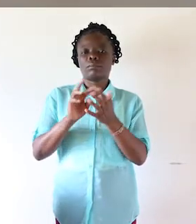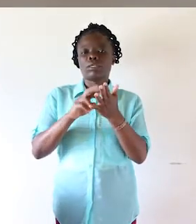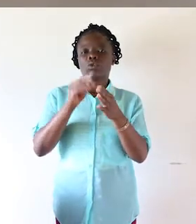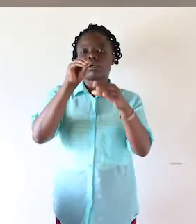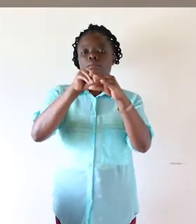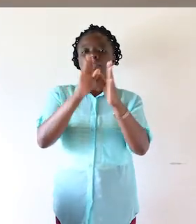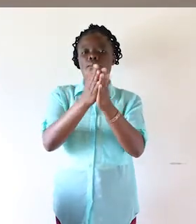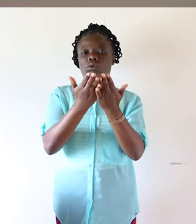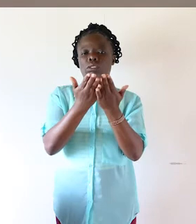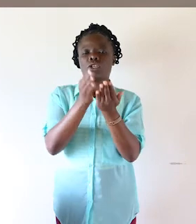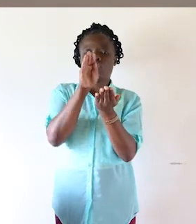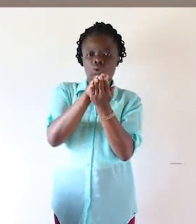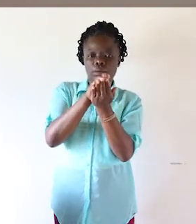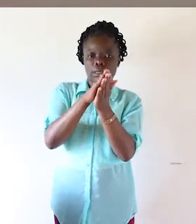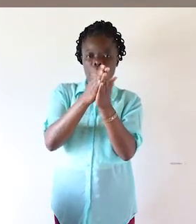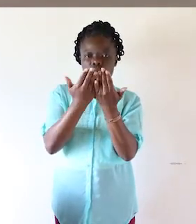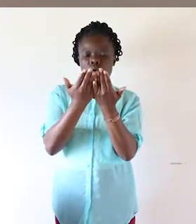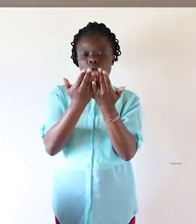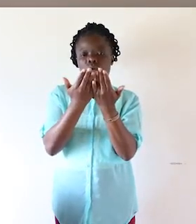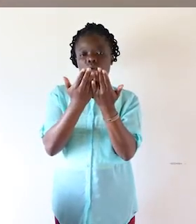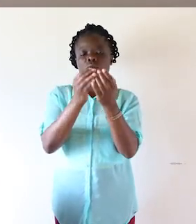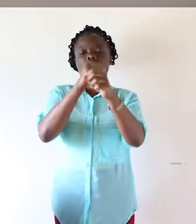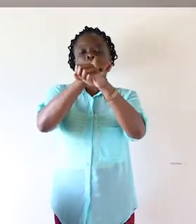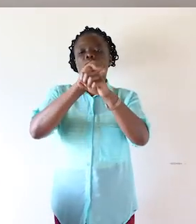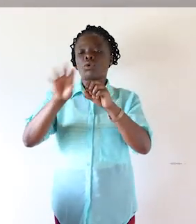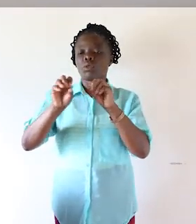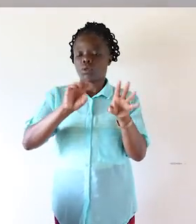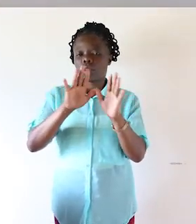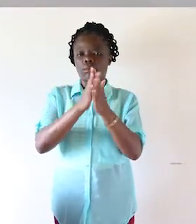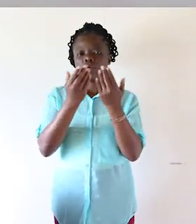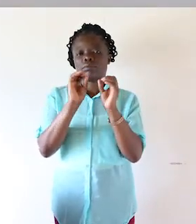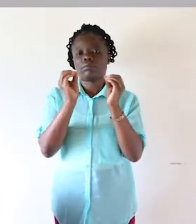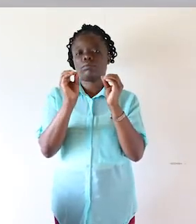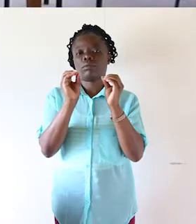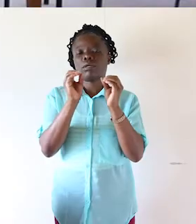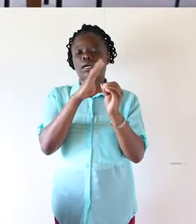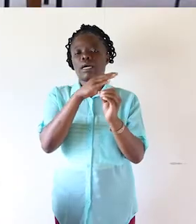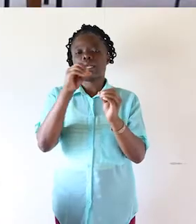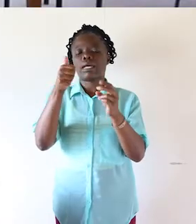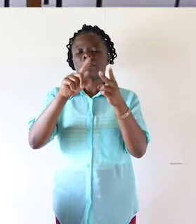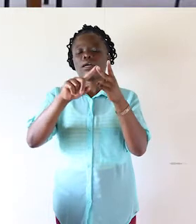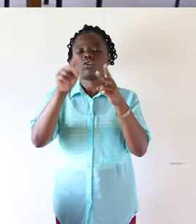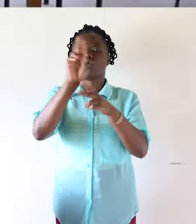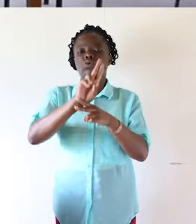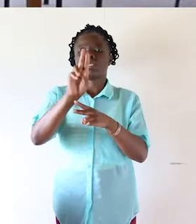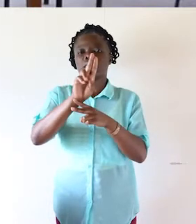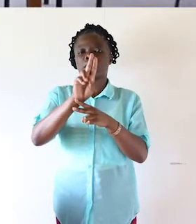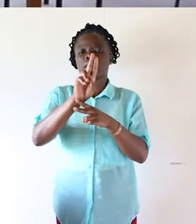keep the books safe, not throw away. And another